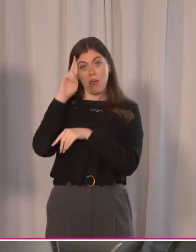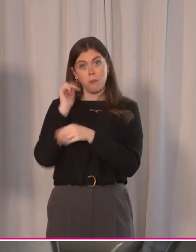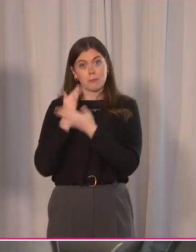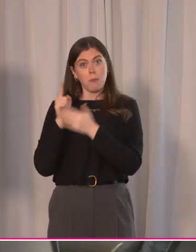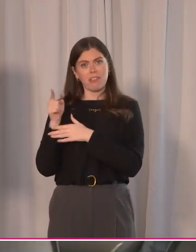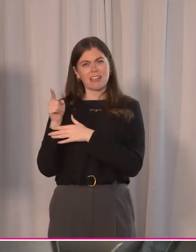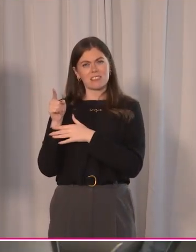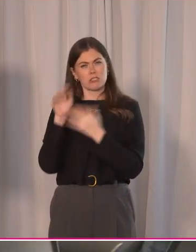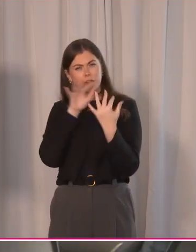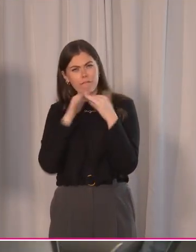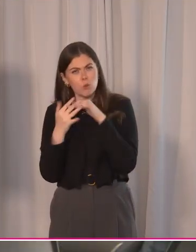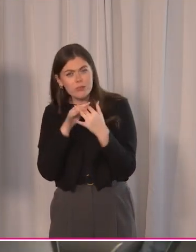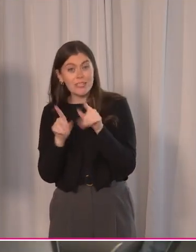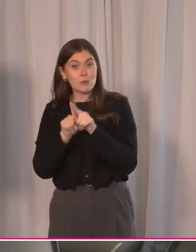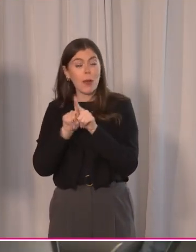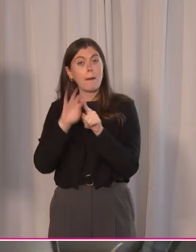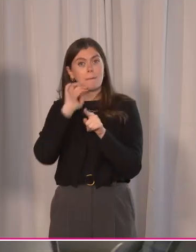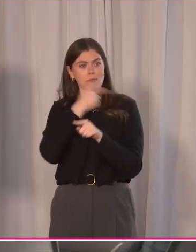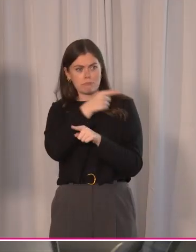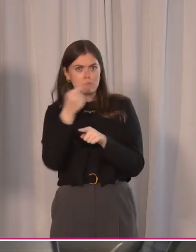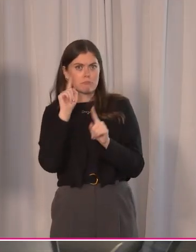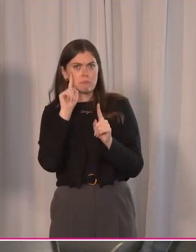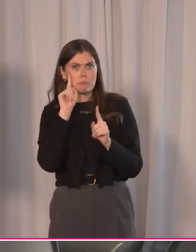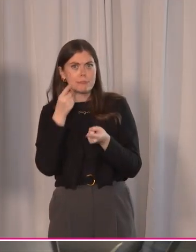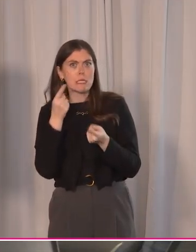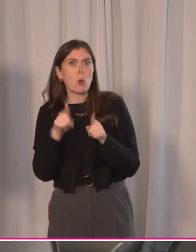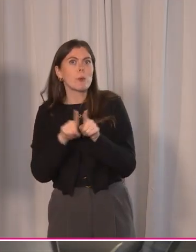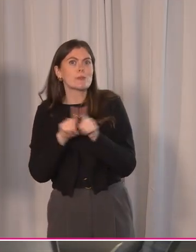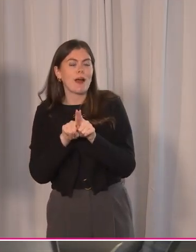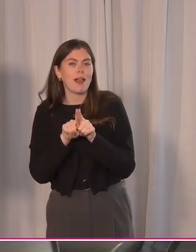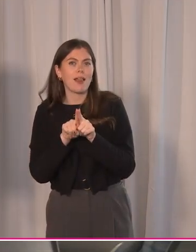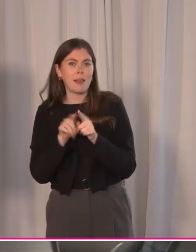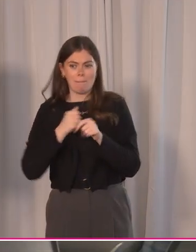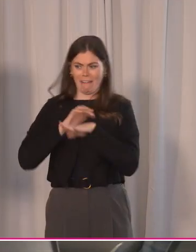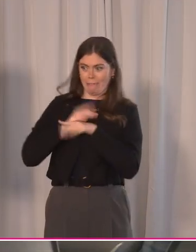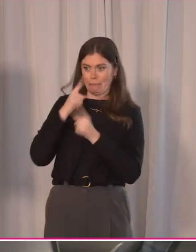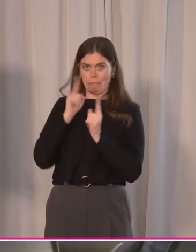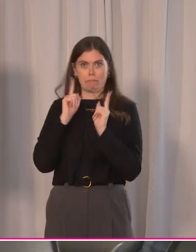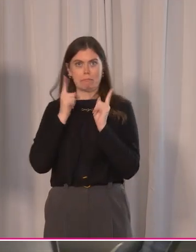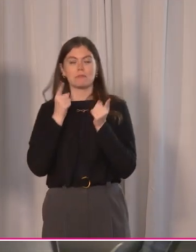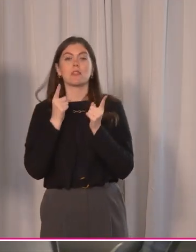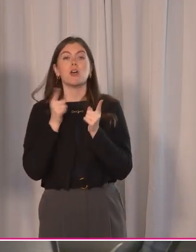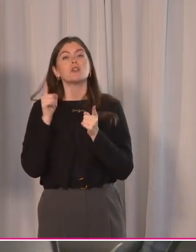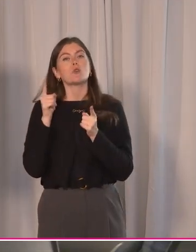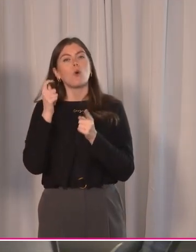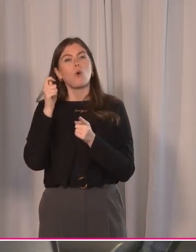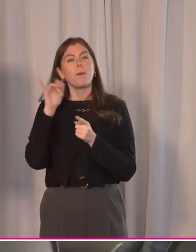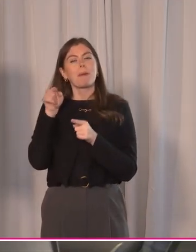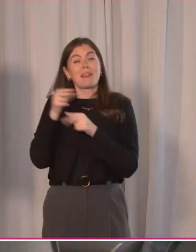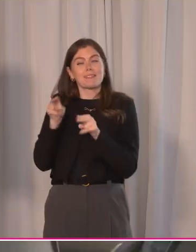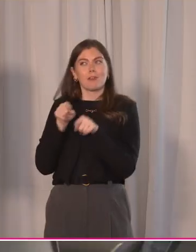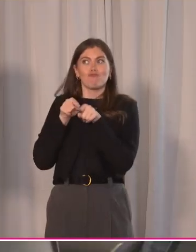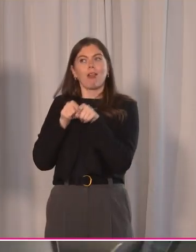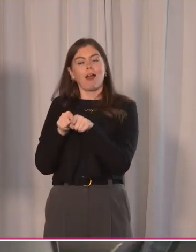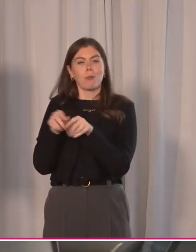being quite confusing also, because they didn't know that much more than me. So maybe that's not a reliable